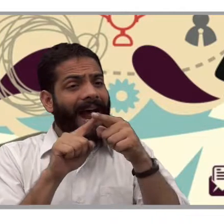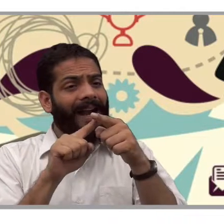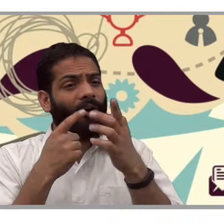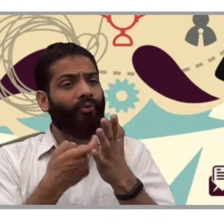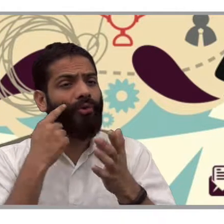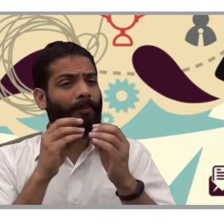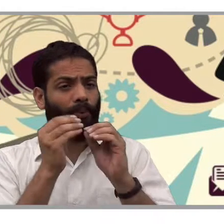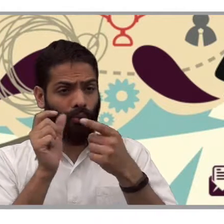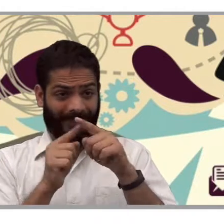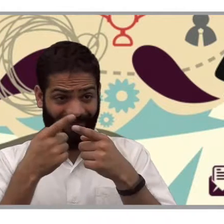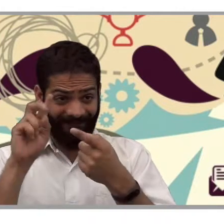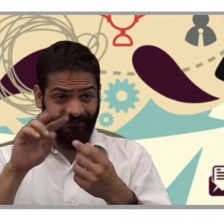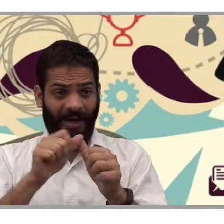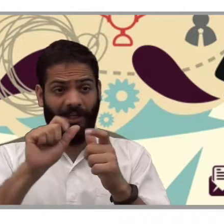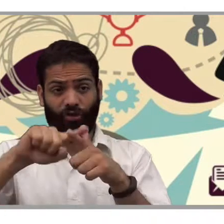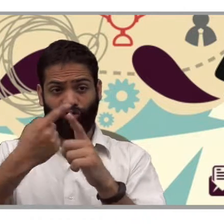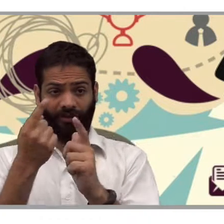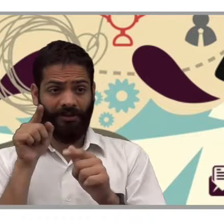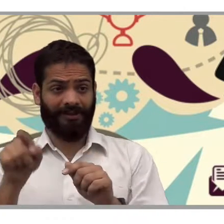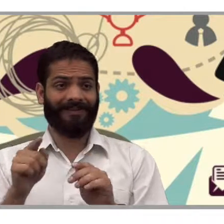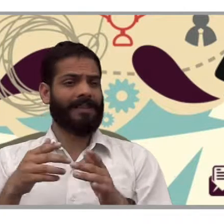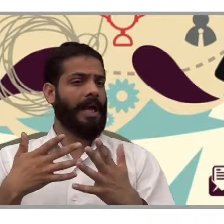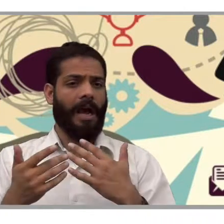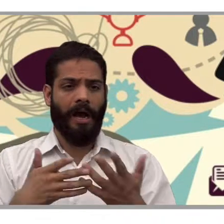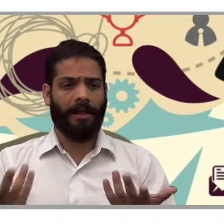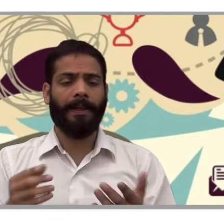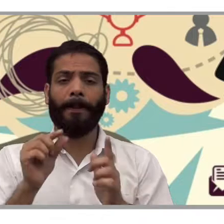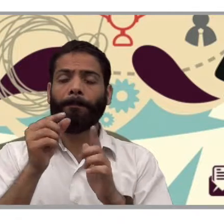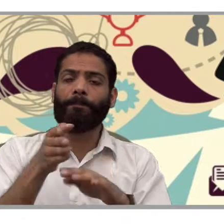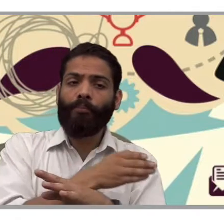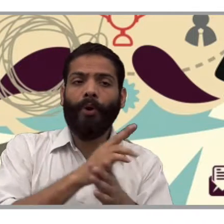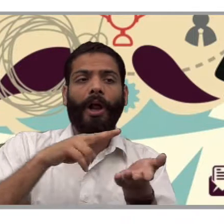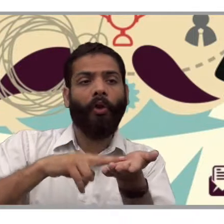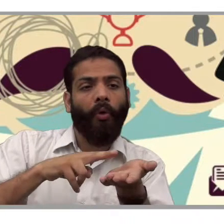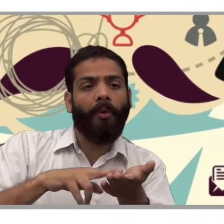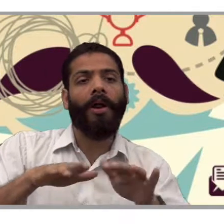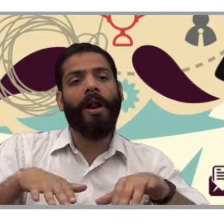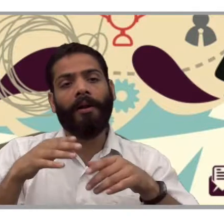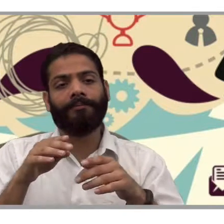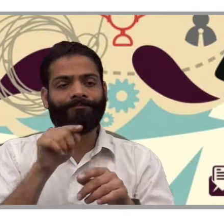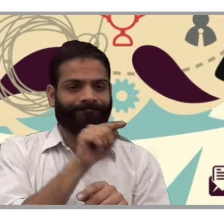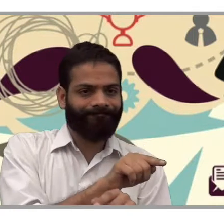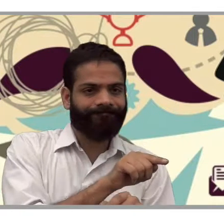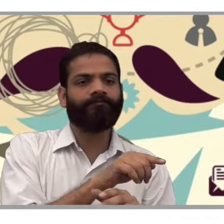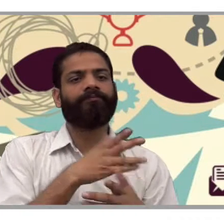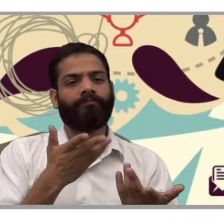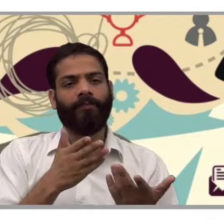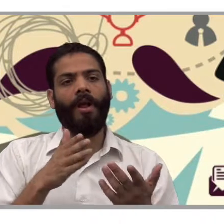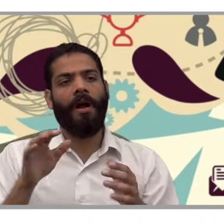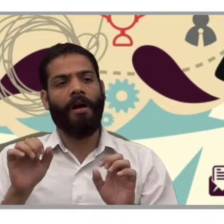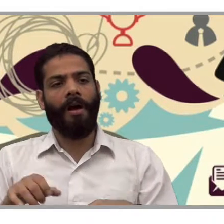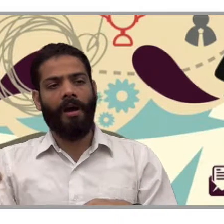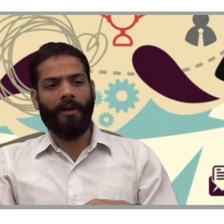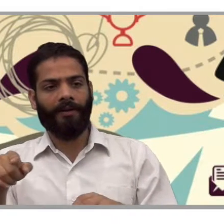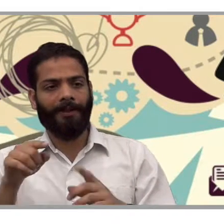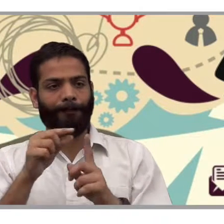The attributive adjective is either prenominal or postnominal, respectively. On the other hand, the predicative adjective